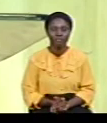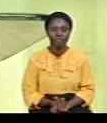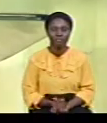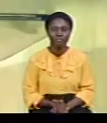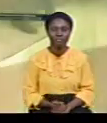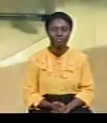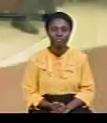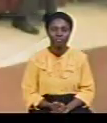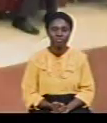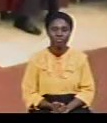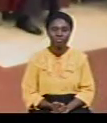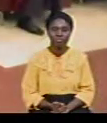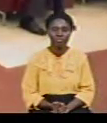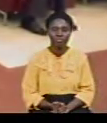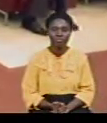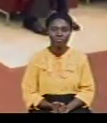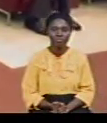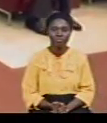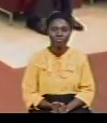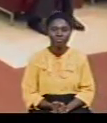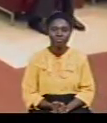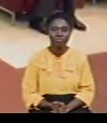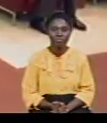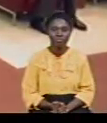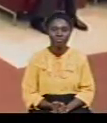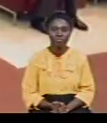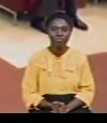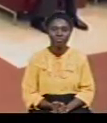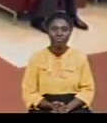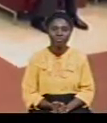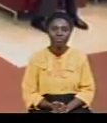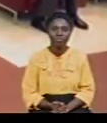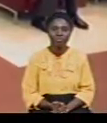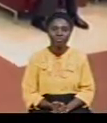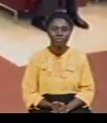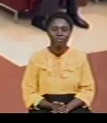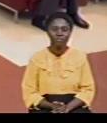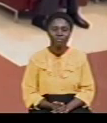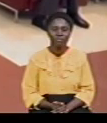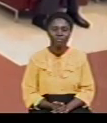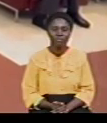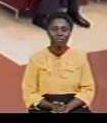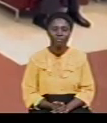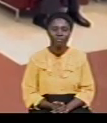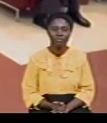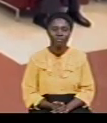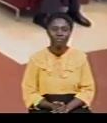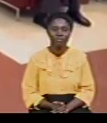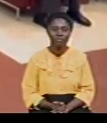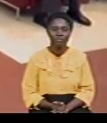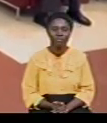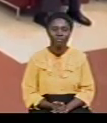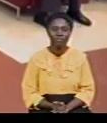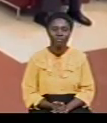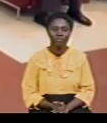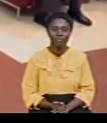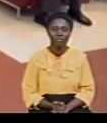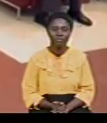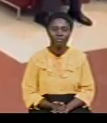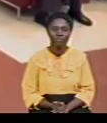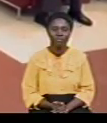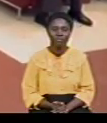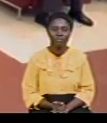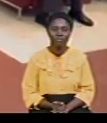From whence comes war and fightings among you? Come they not end, even of your lust, that war in your members?